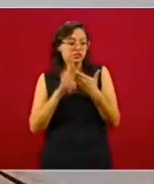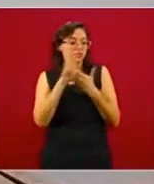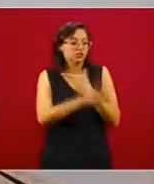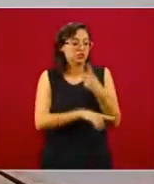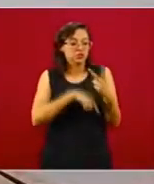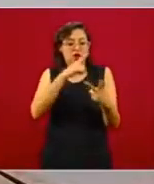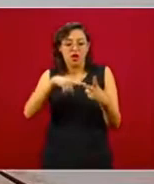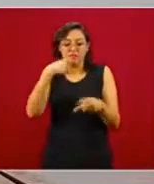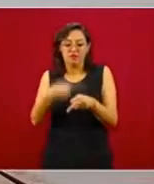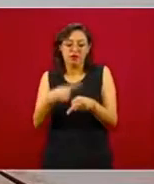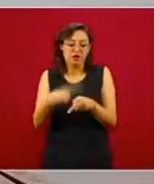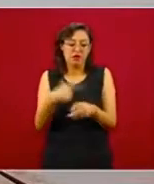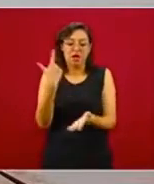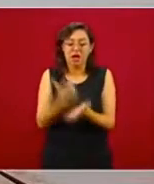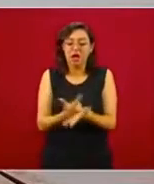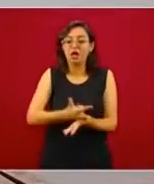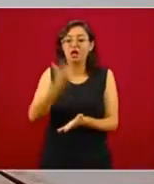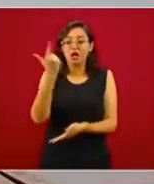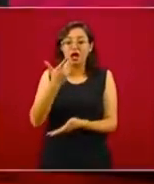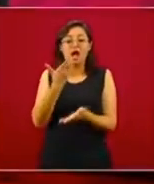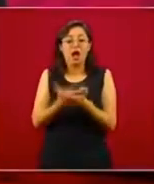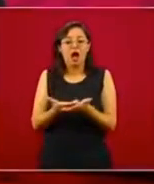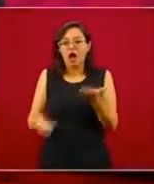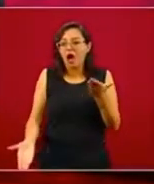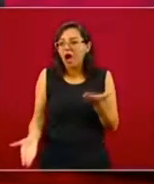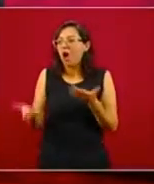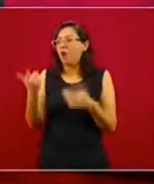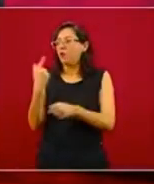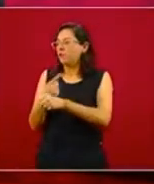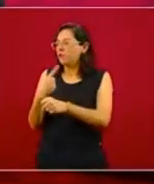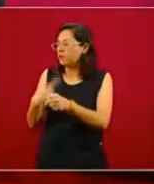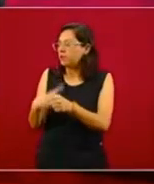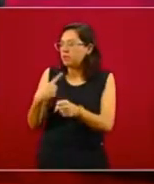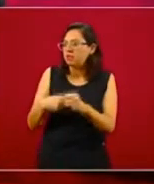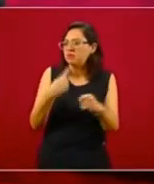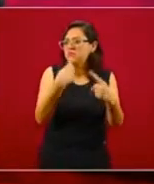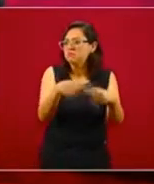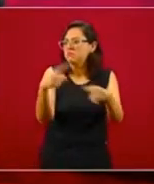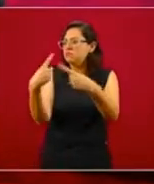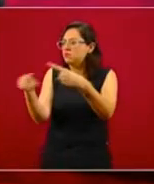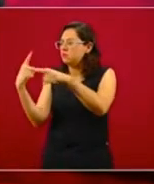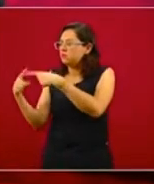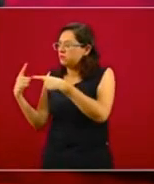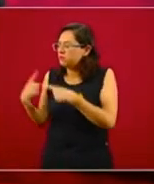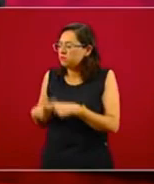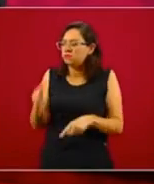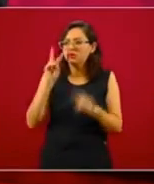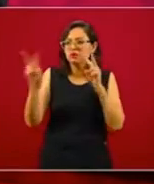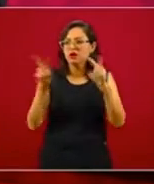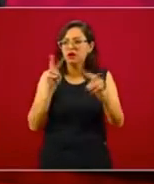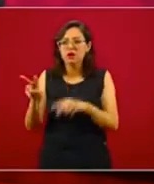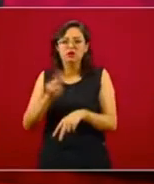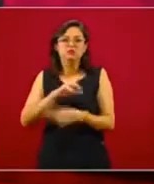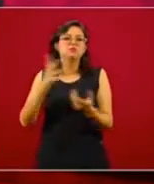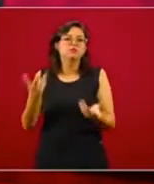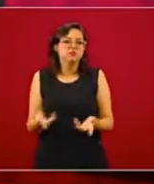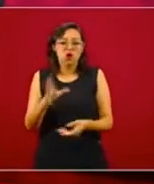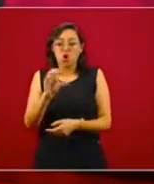for infection, diseases, chronic diseases that are now being the cause